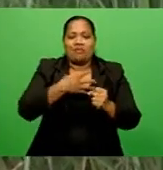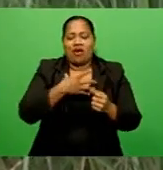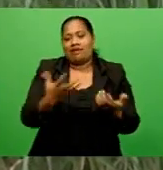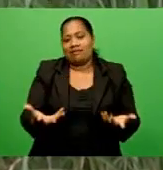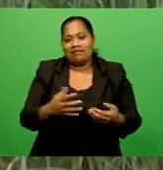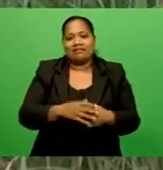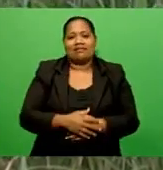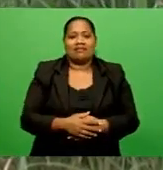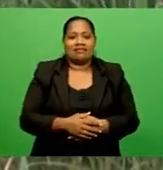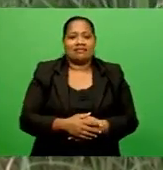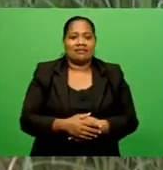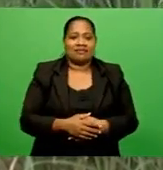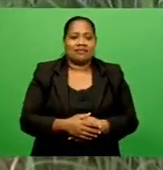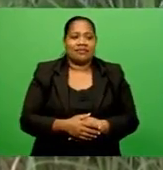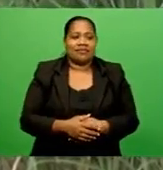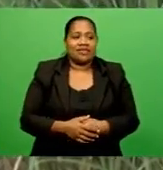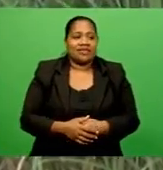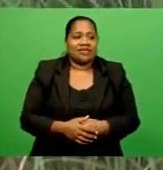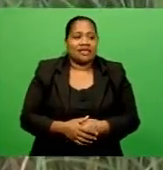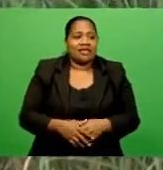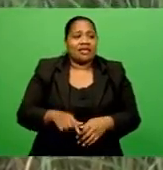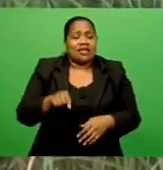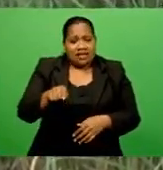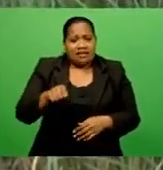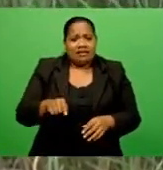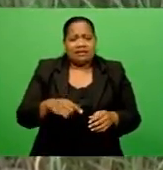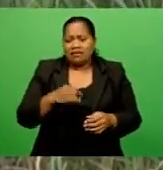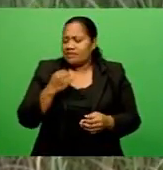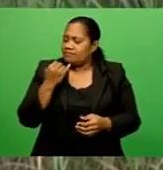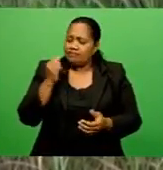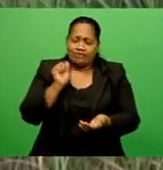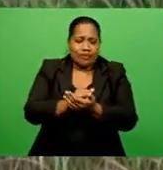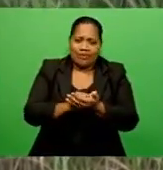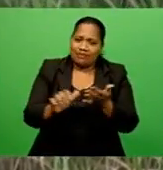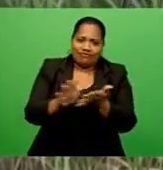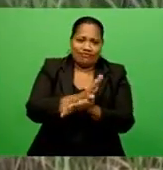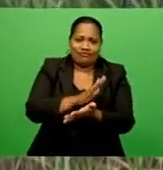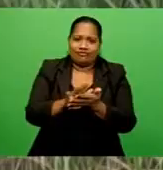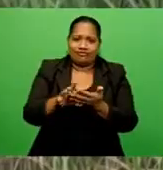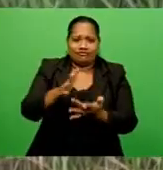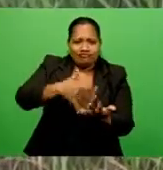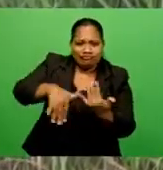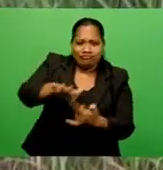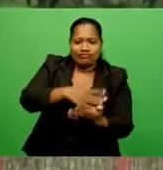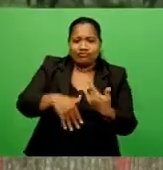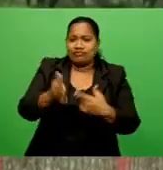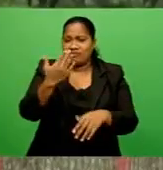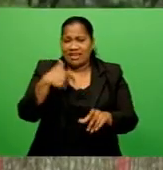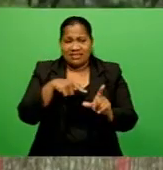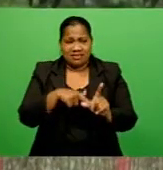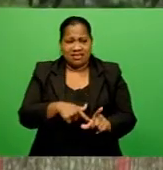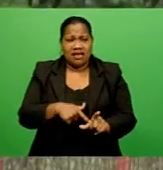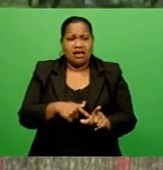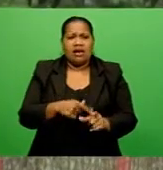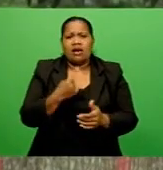The sugarcane fields were badly damaged in the cyclone. Before last year, I had 350 tons of sugarcane, and last year was only 250